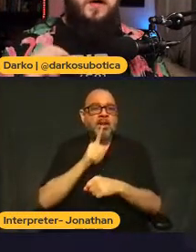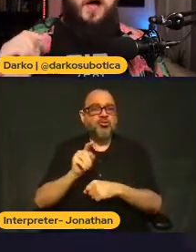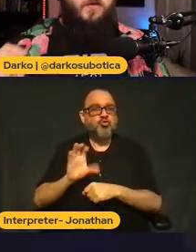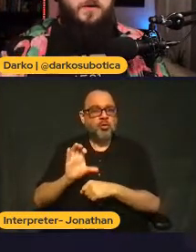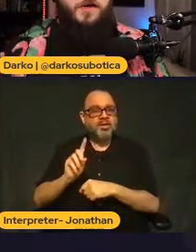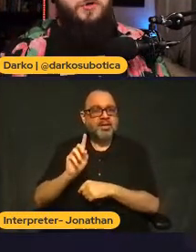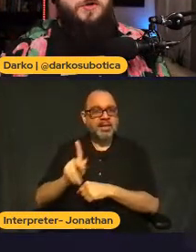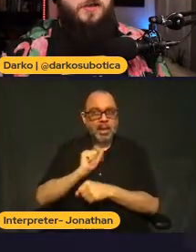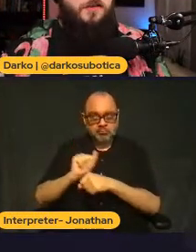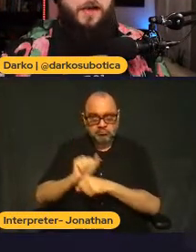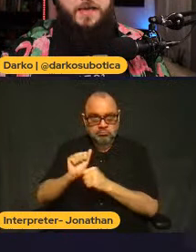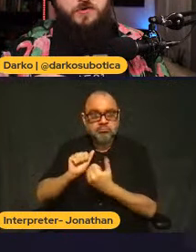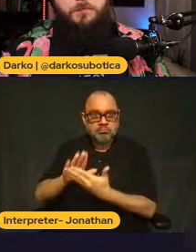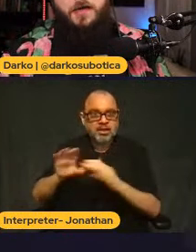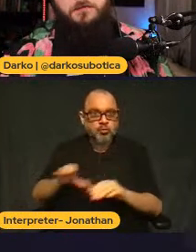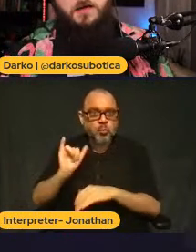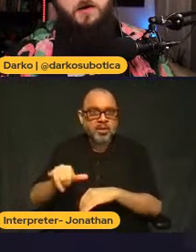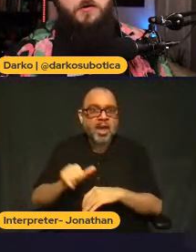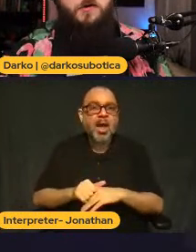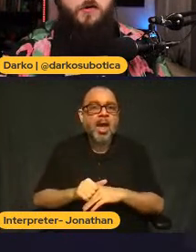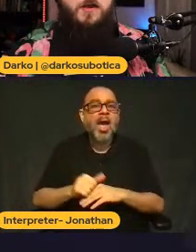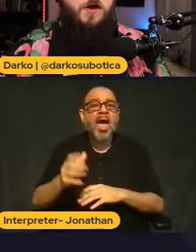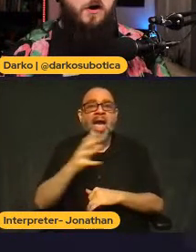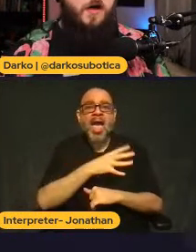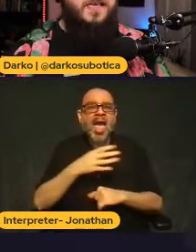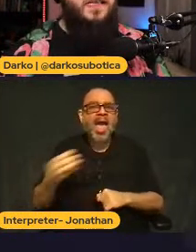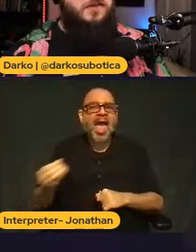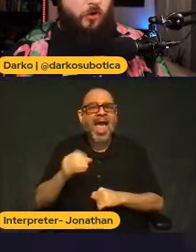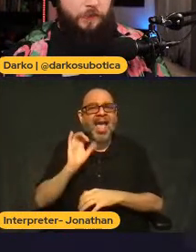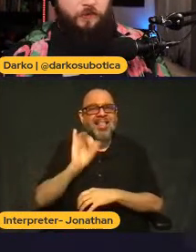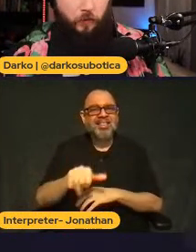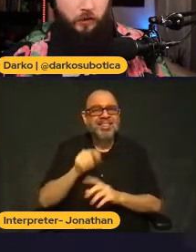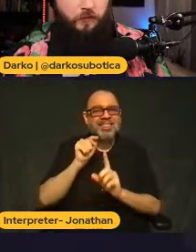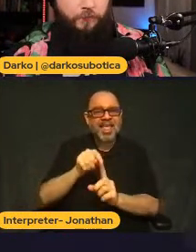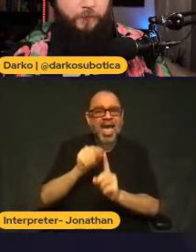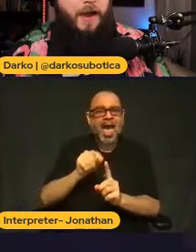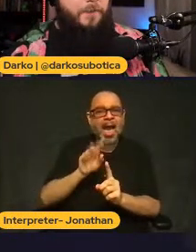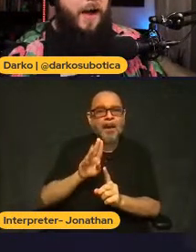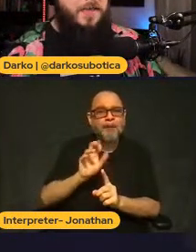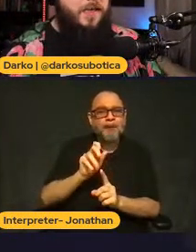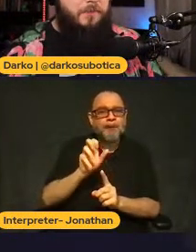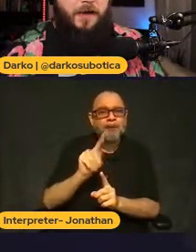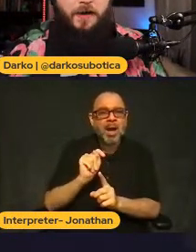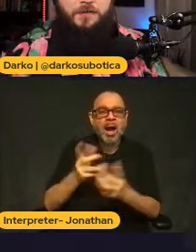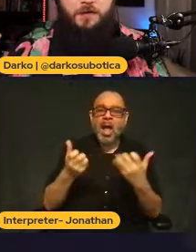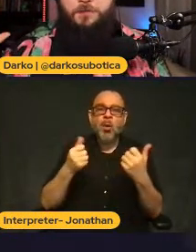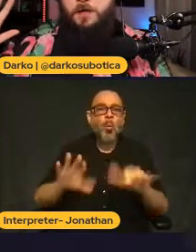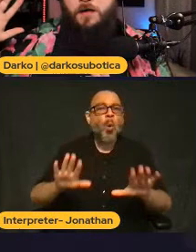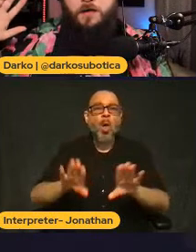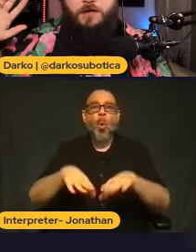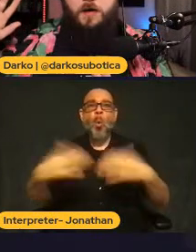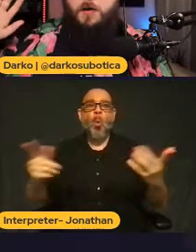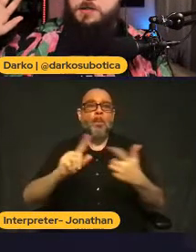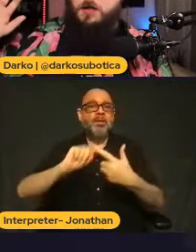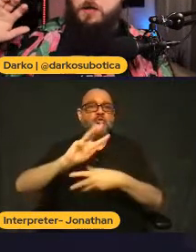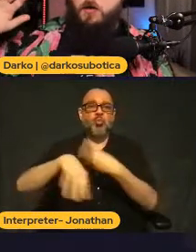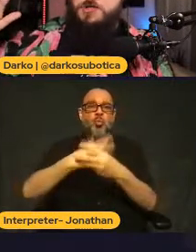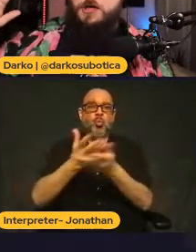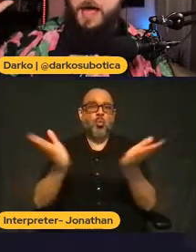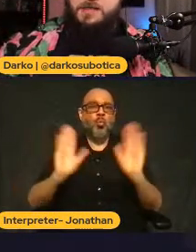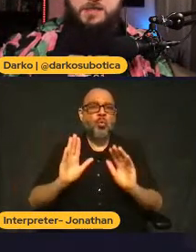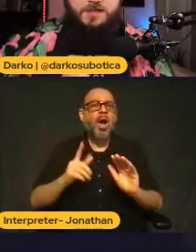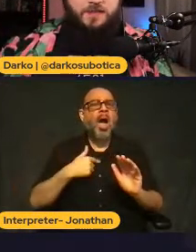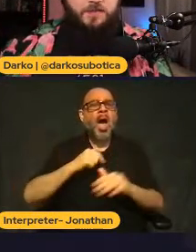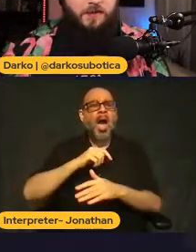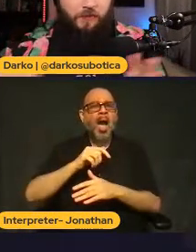Also, I want to make sure that the S3 bucket being created here is not open to the world. I'm hiding it behind the how's it called, the